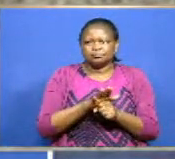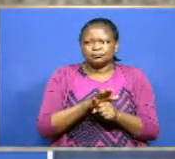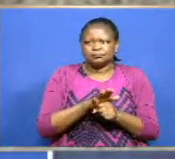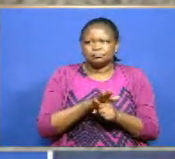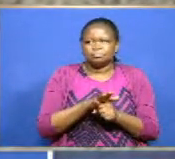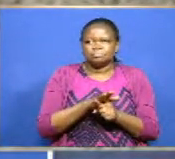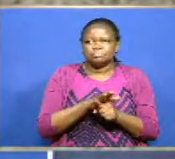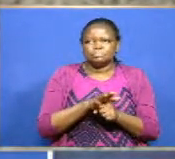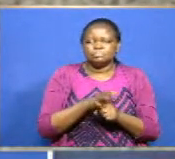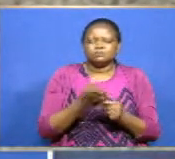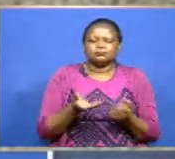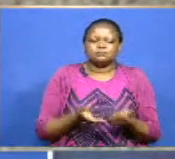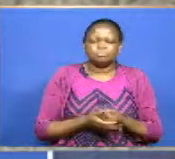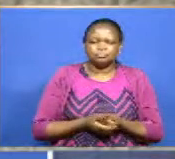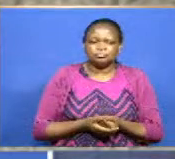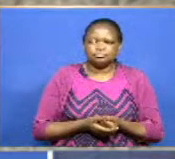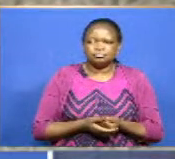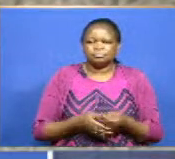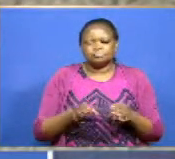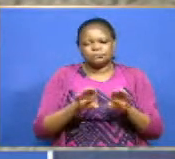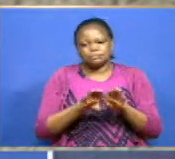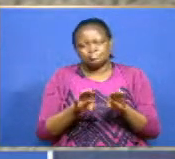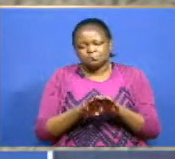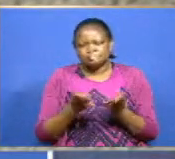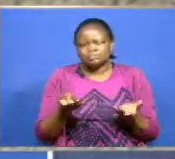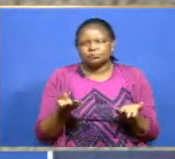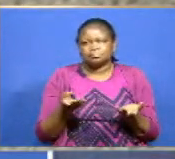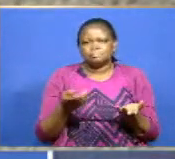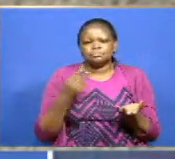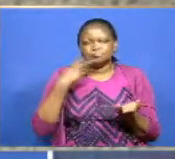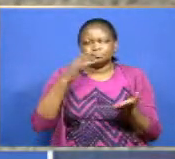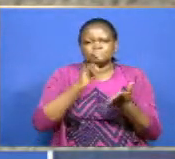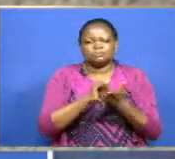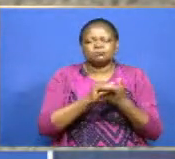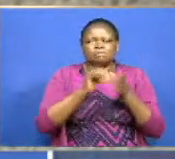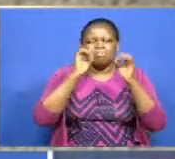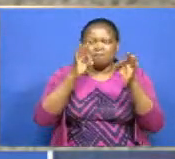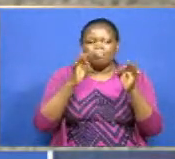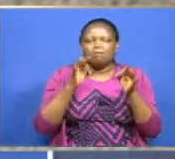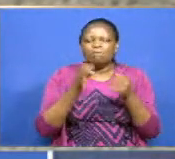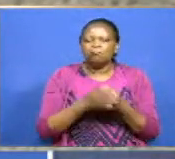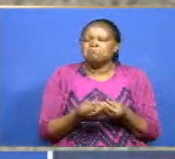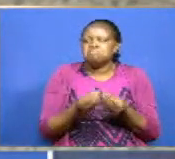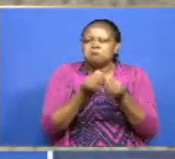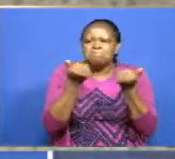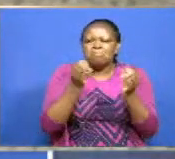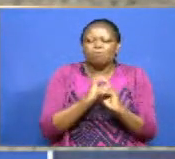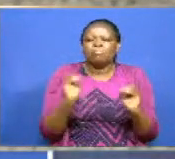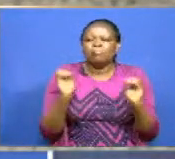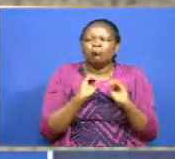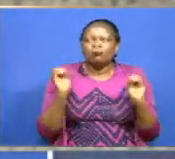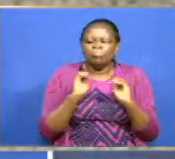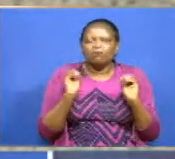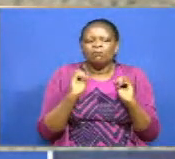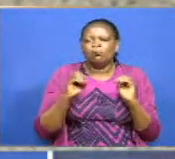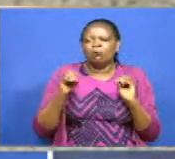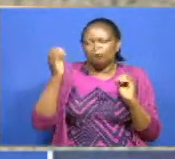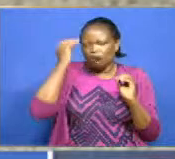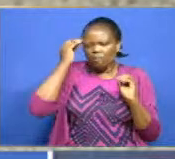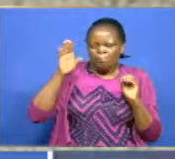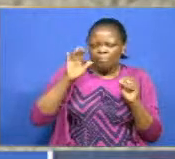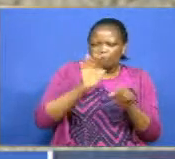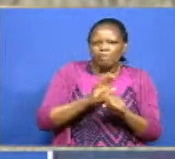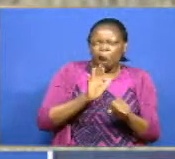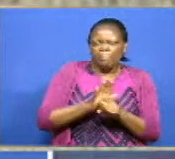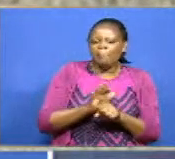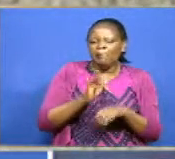lockdowns. So we saw that if there is no intervention in the education, so many will